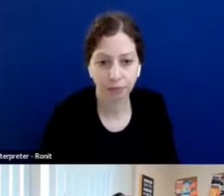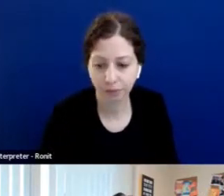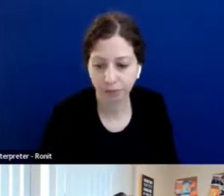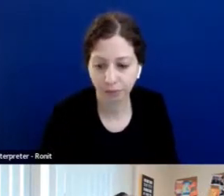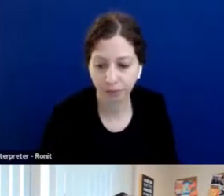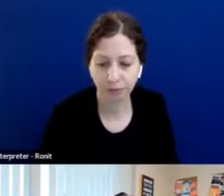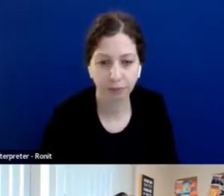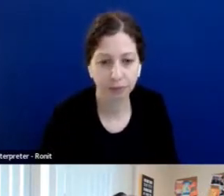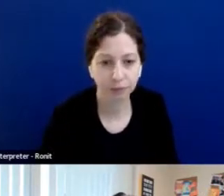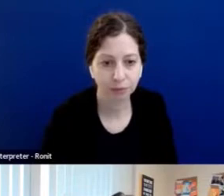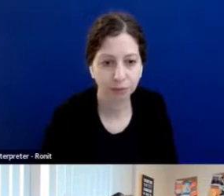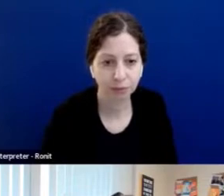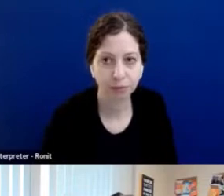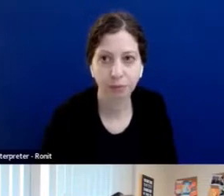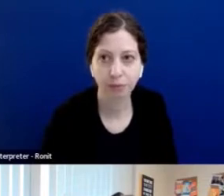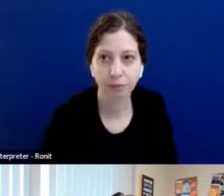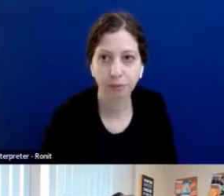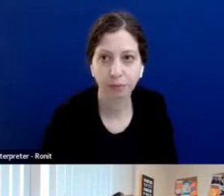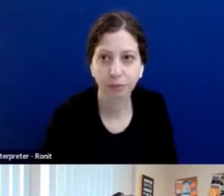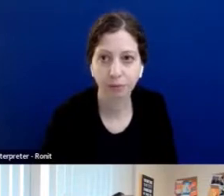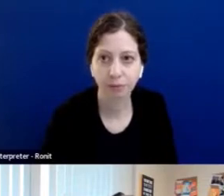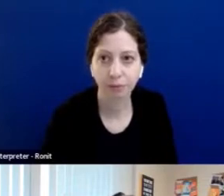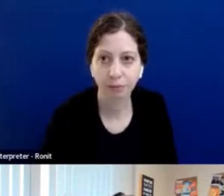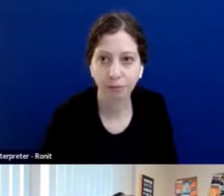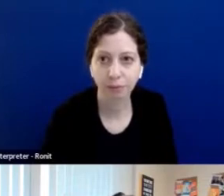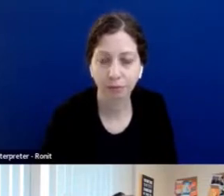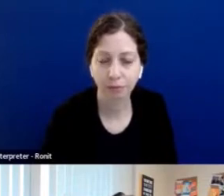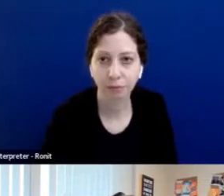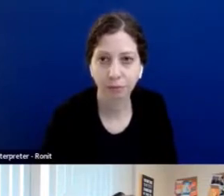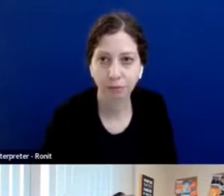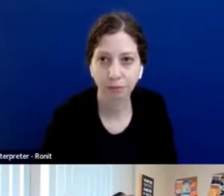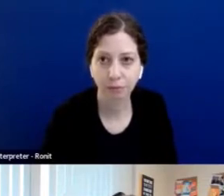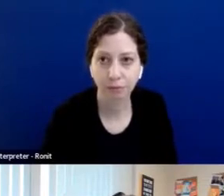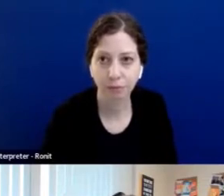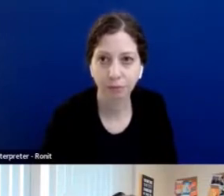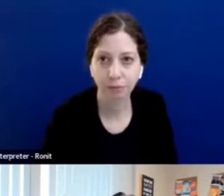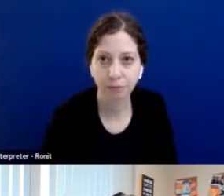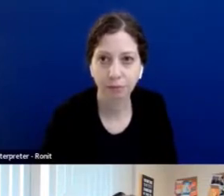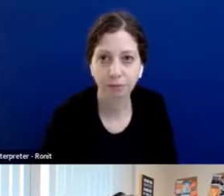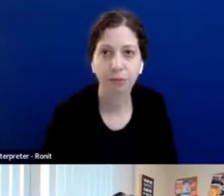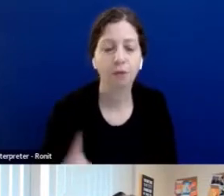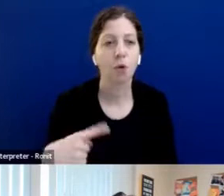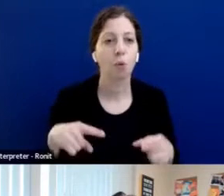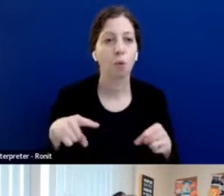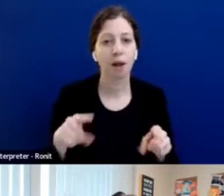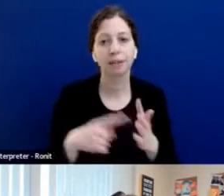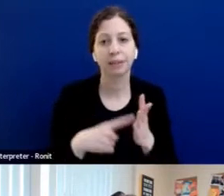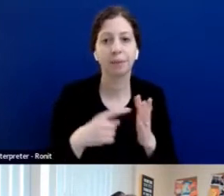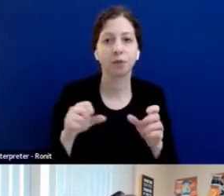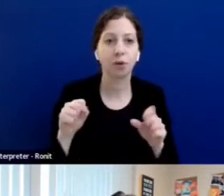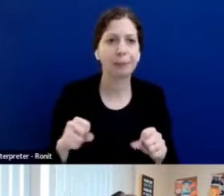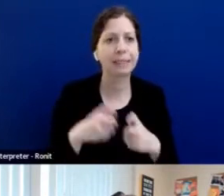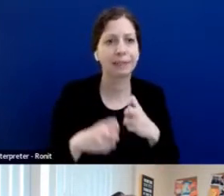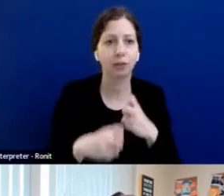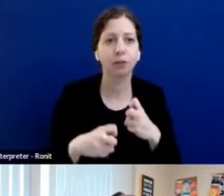our absolute best on that. And I think now we're working more and more. For a while, it could sometimes be somewhat